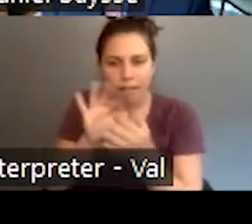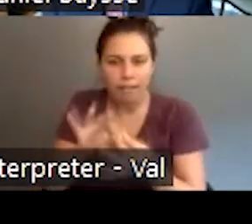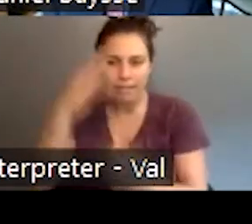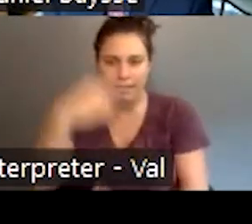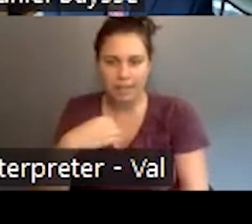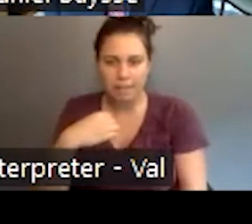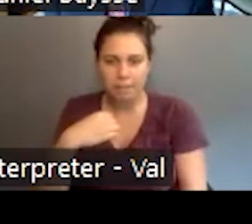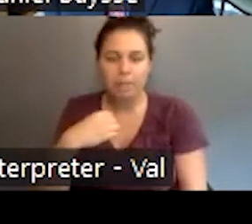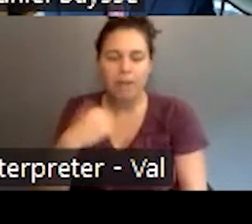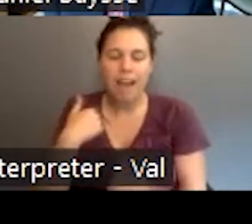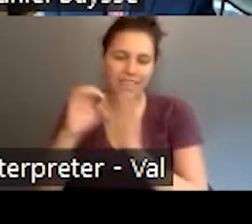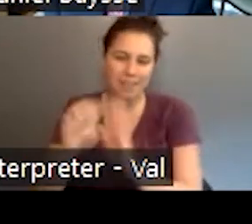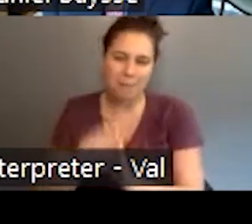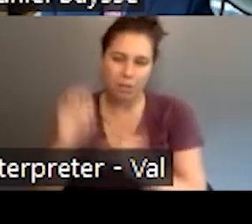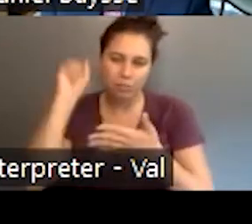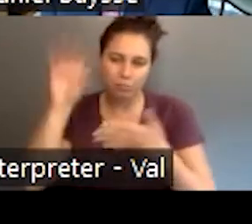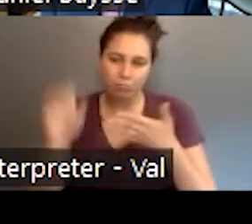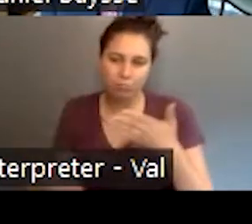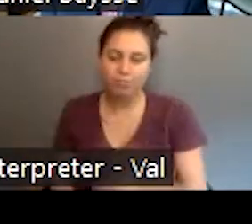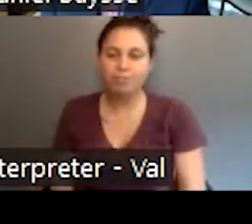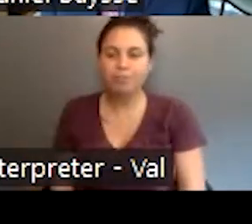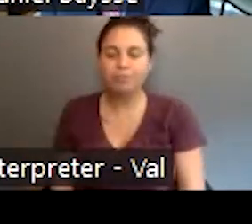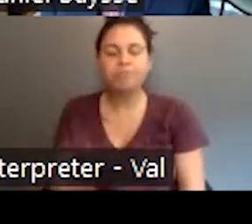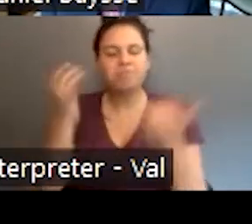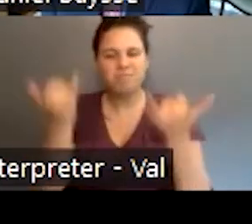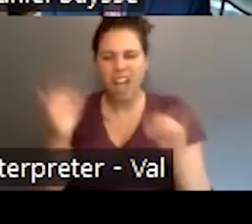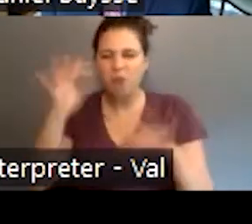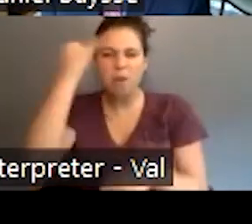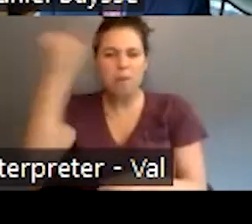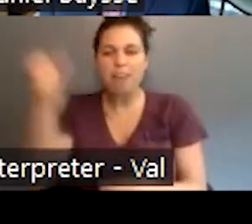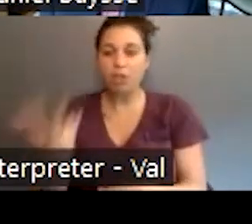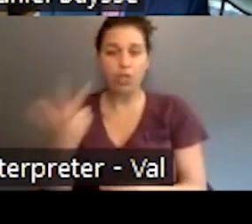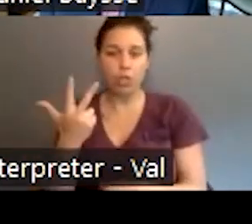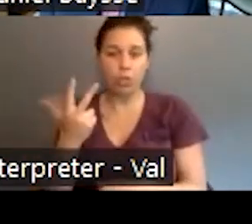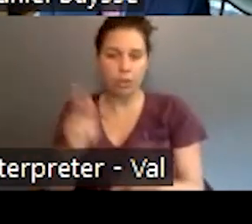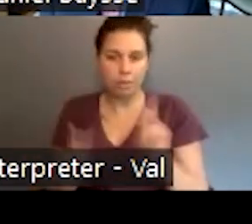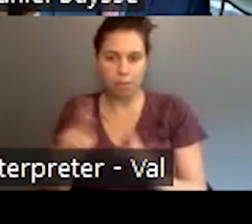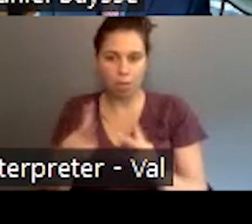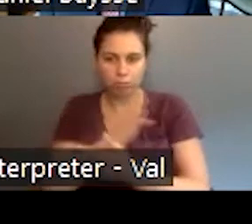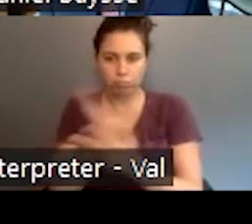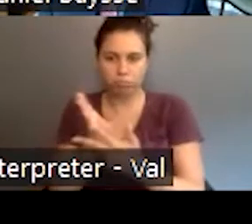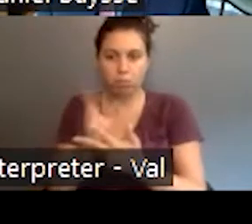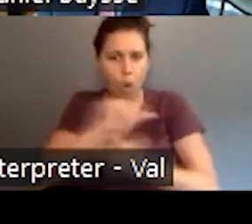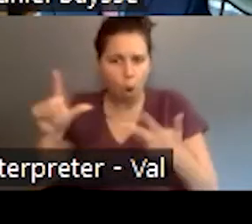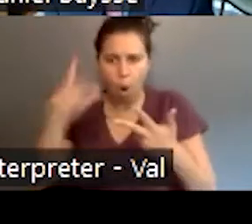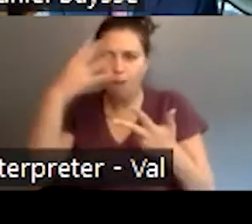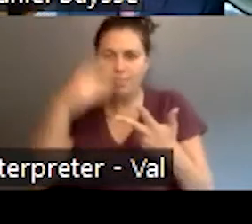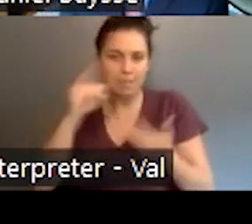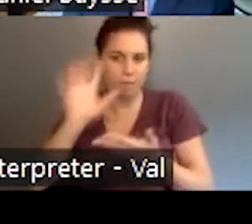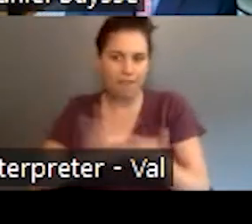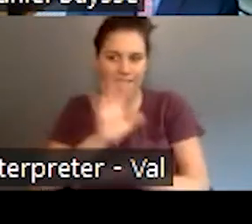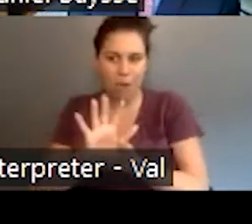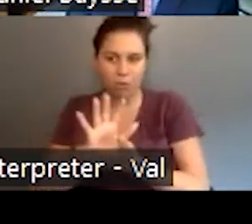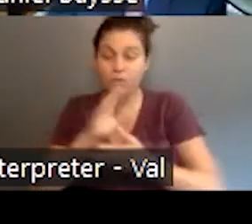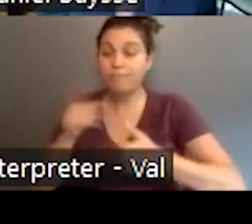by these examples. So let's consider 3 people who each sleep for 5 hours. Person 1 sleeps for